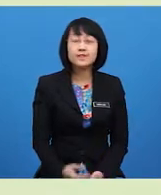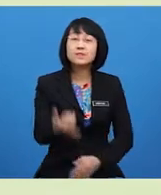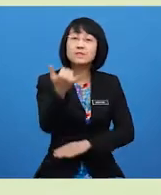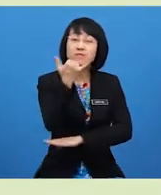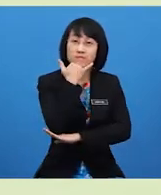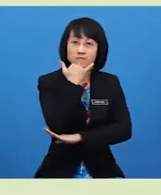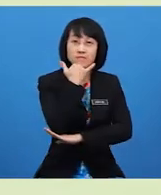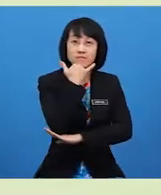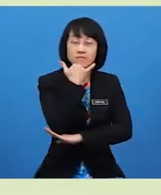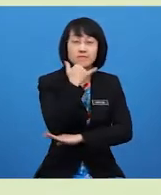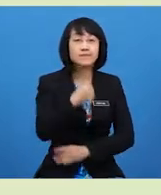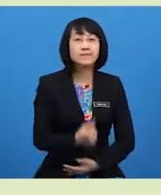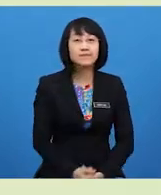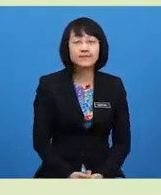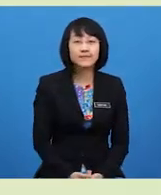It's false.